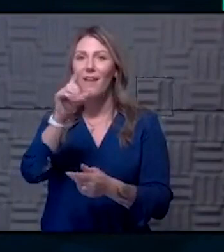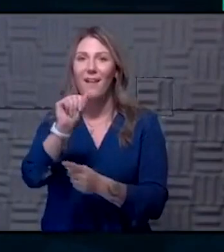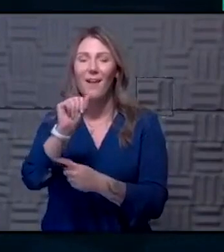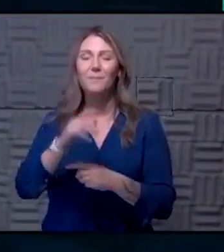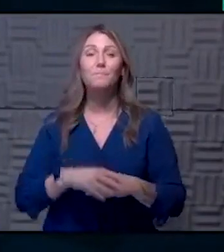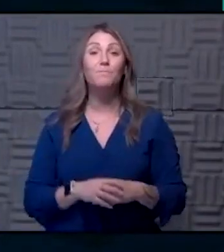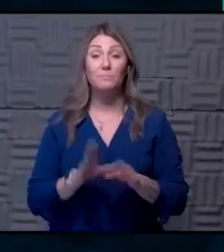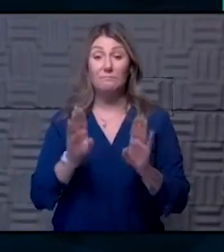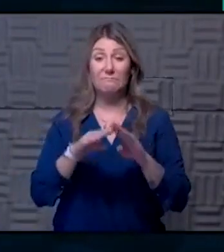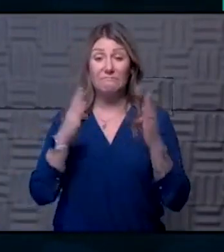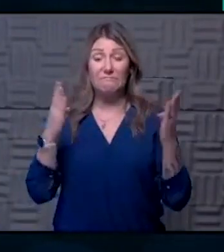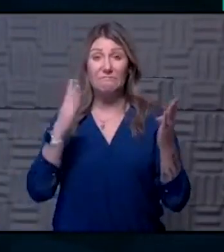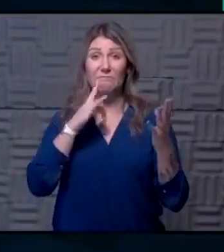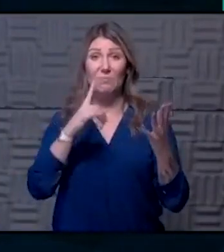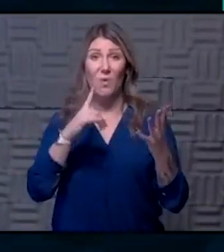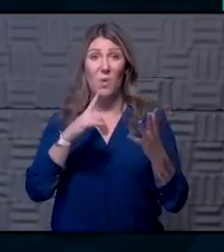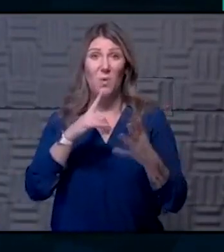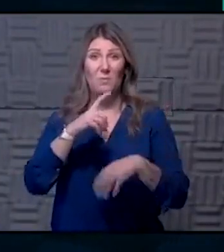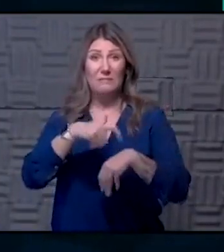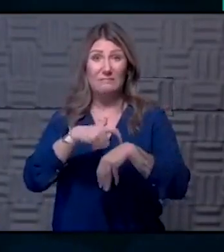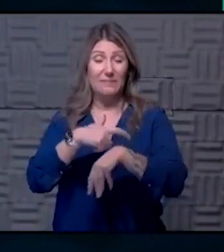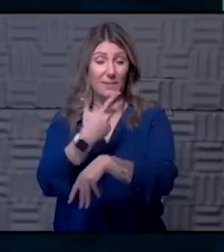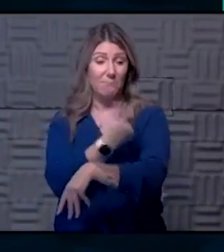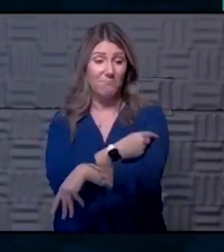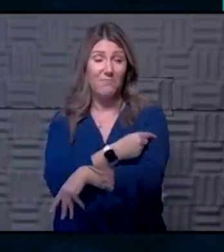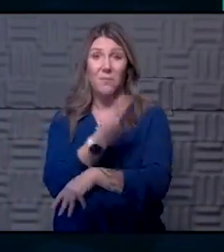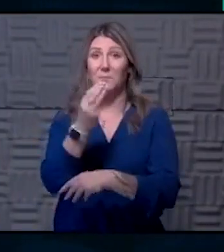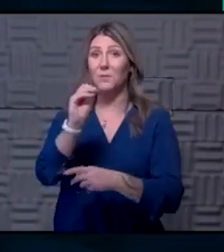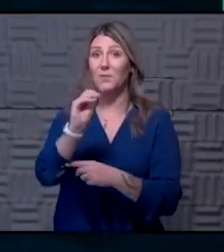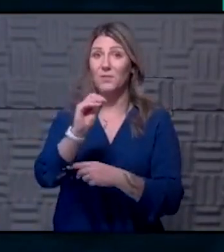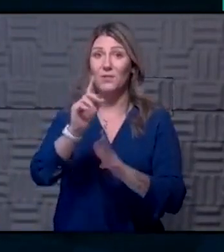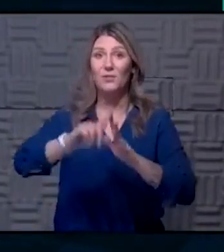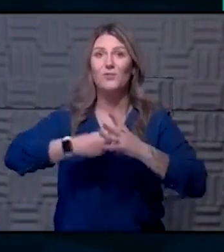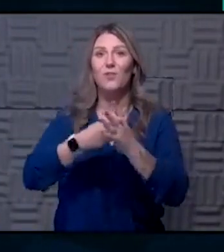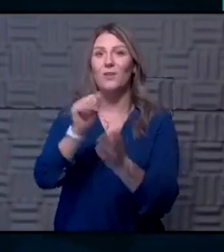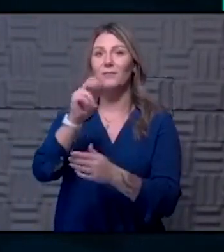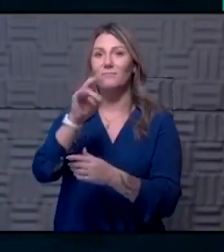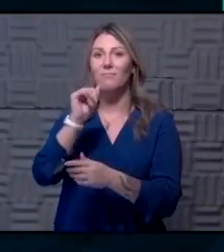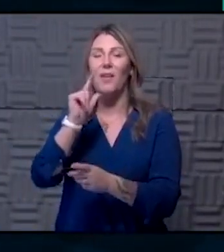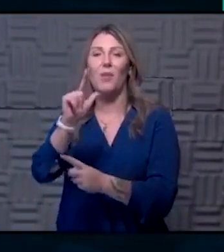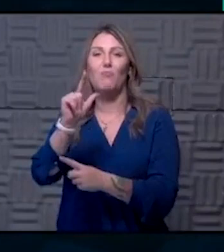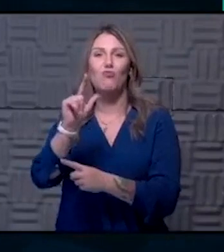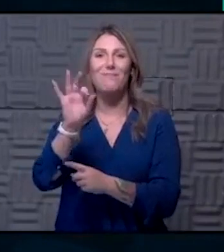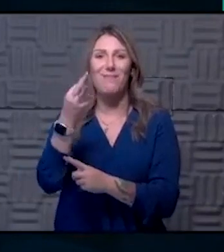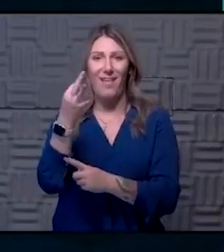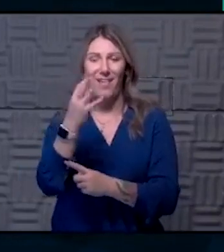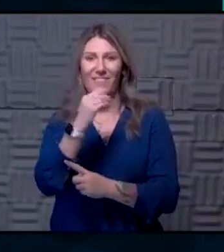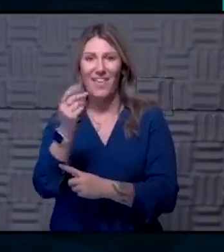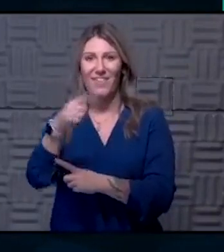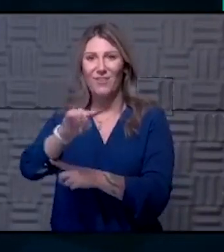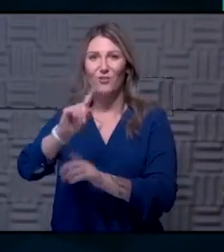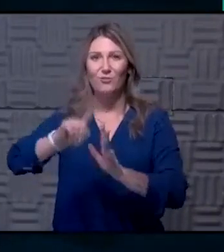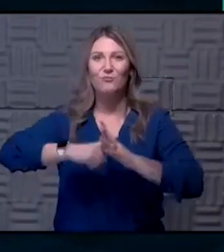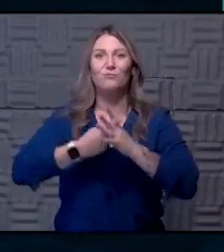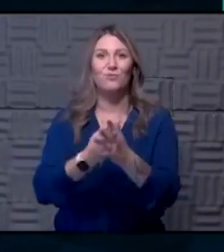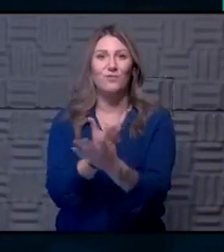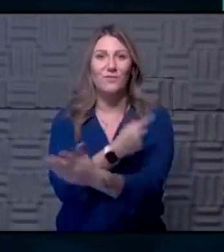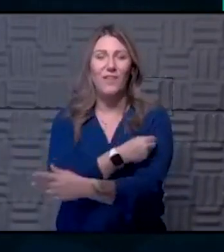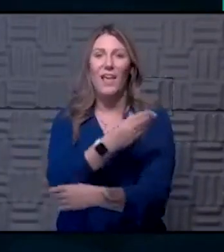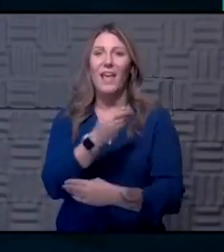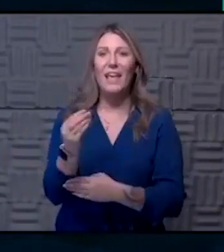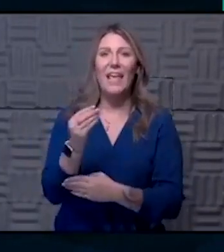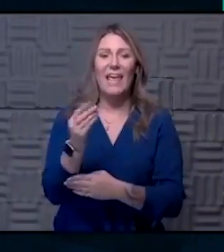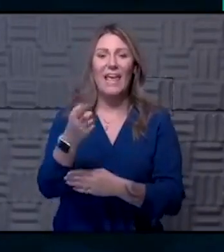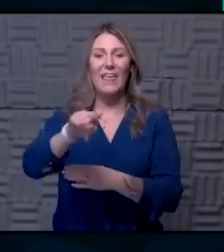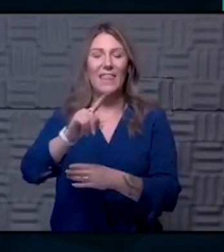The open season for vaccine in Missouri, as you talked about, starts on April 9th. Any adult can get the vaccine. So I think the vaccine